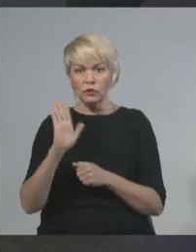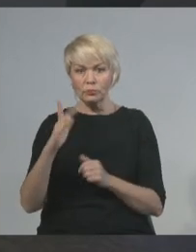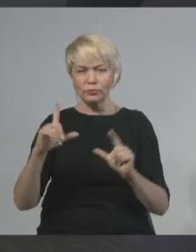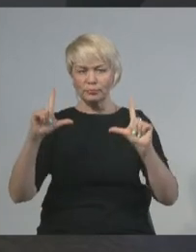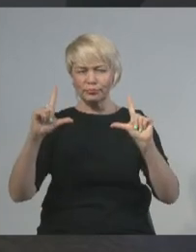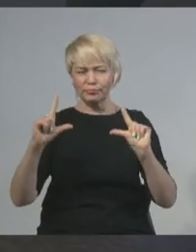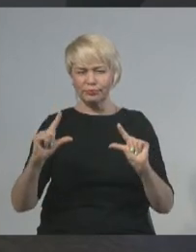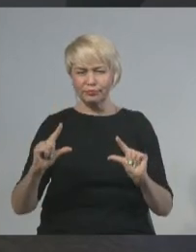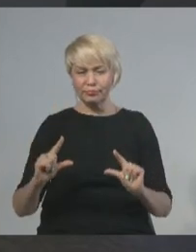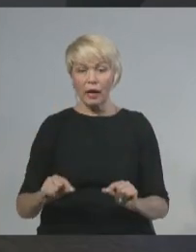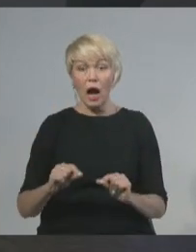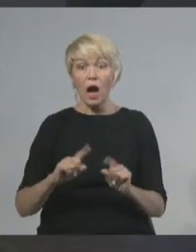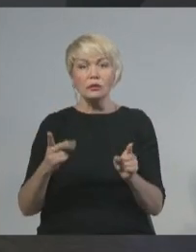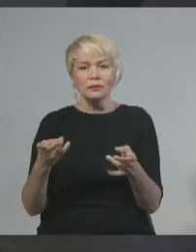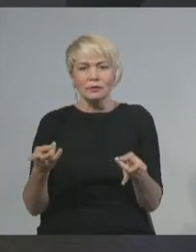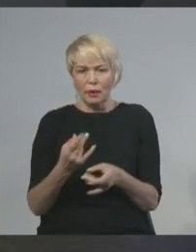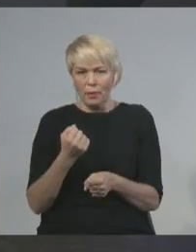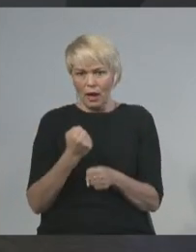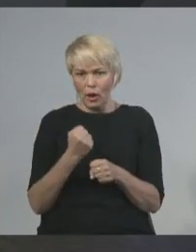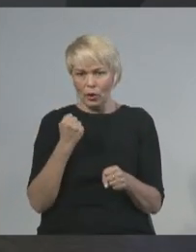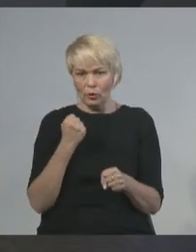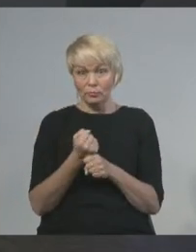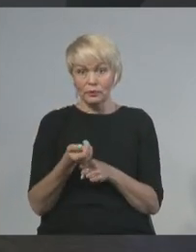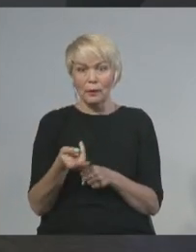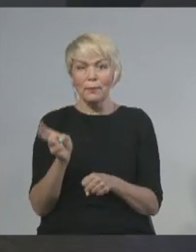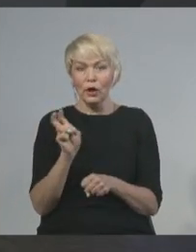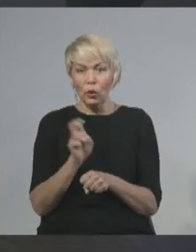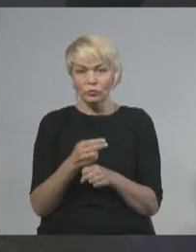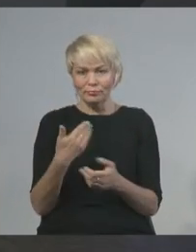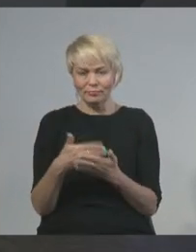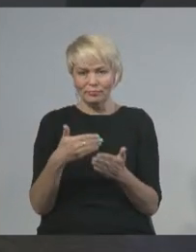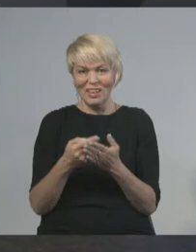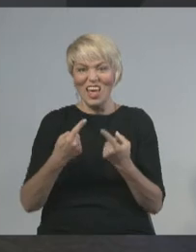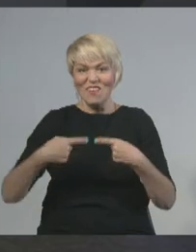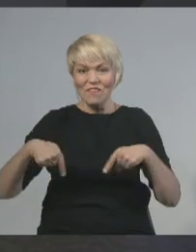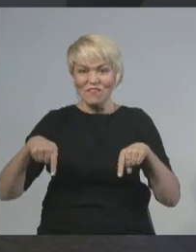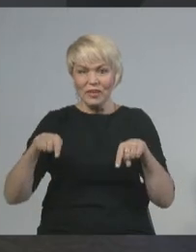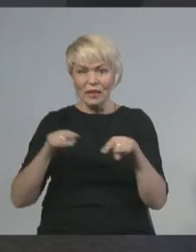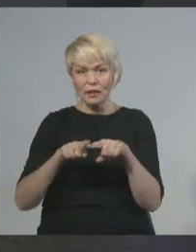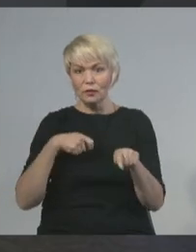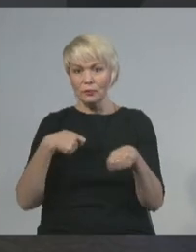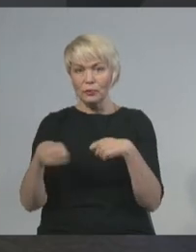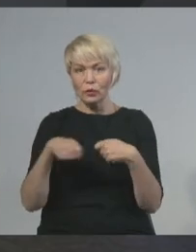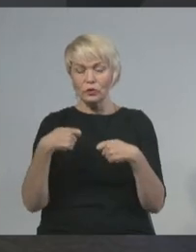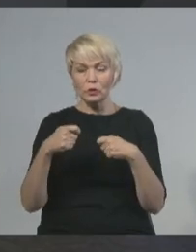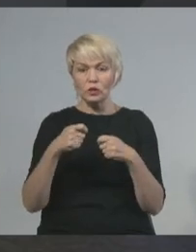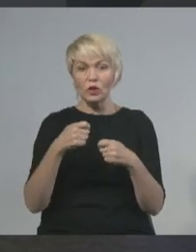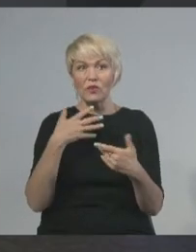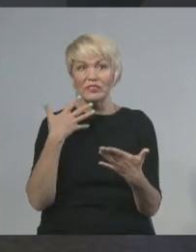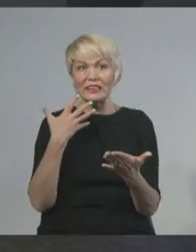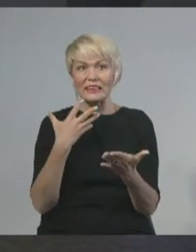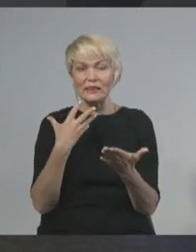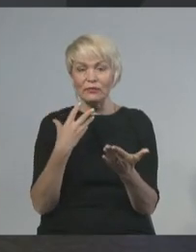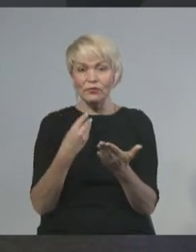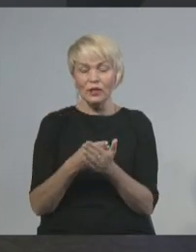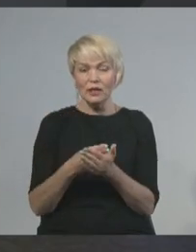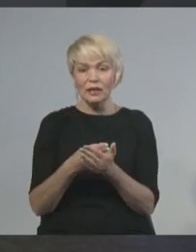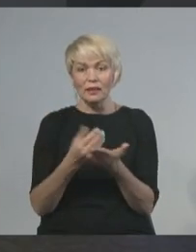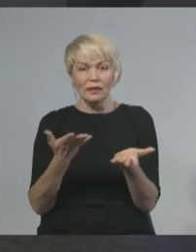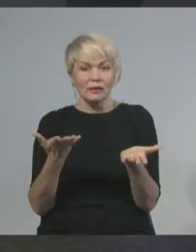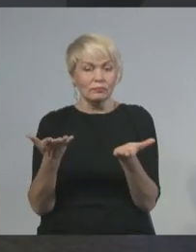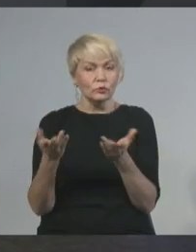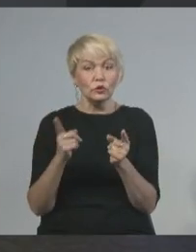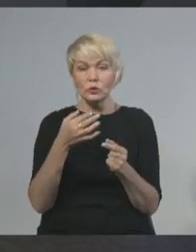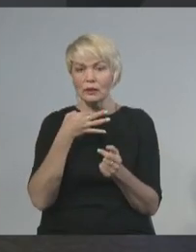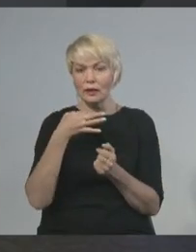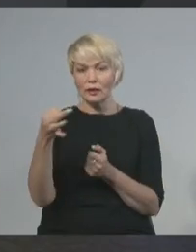september you will have good figures but in october you will see another drop when you go to your sales department or